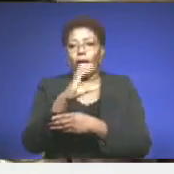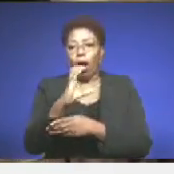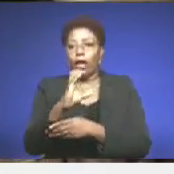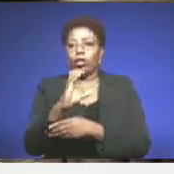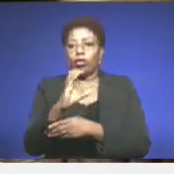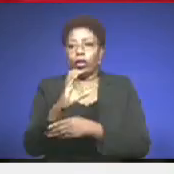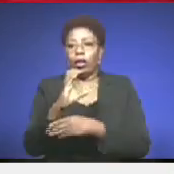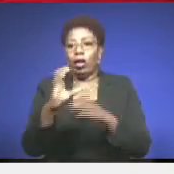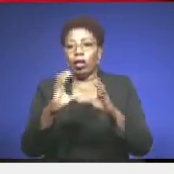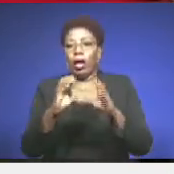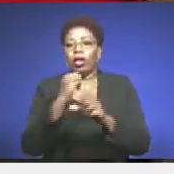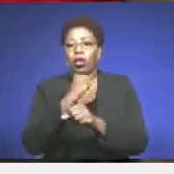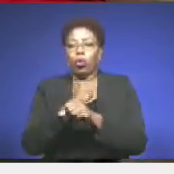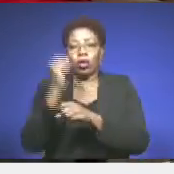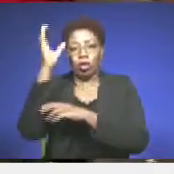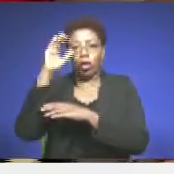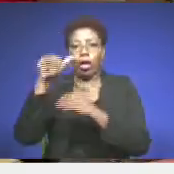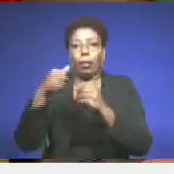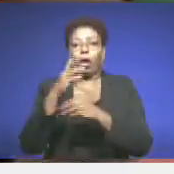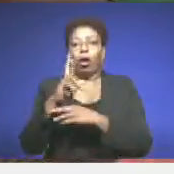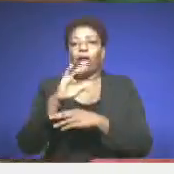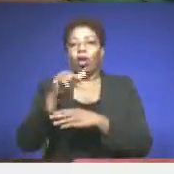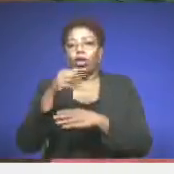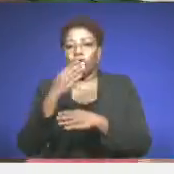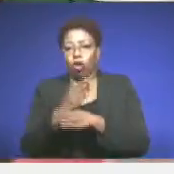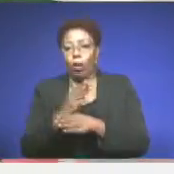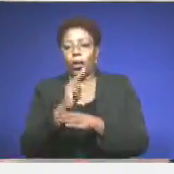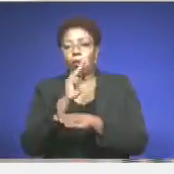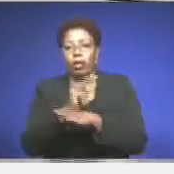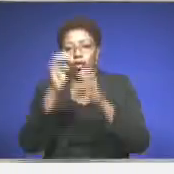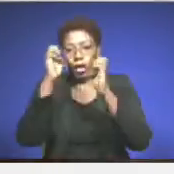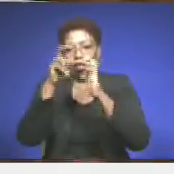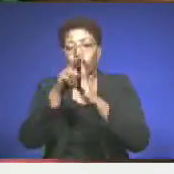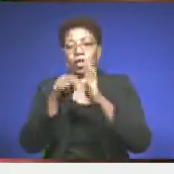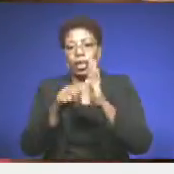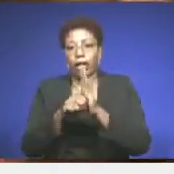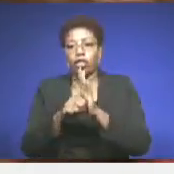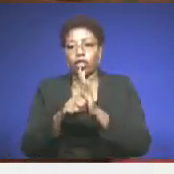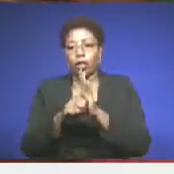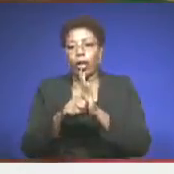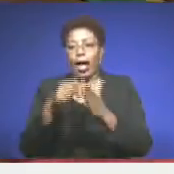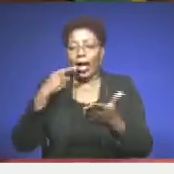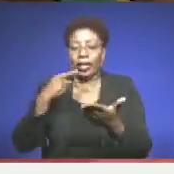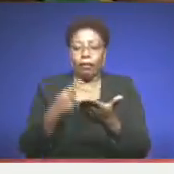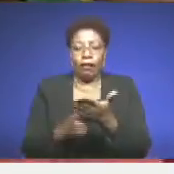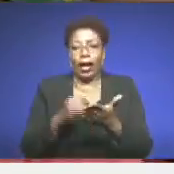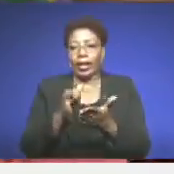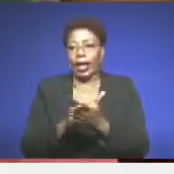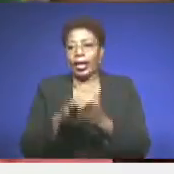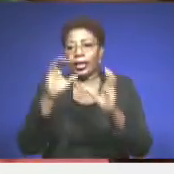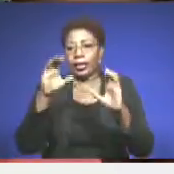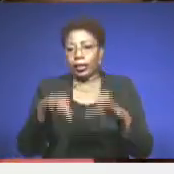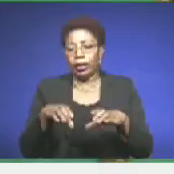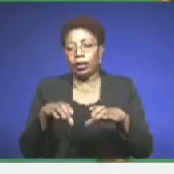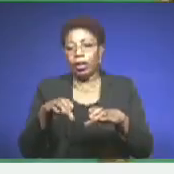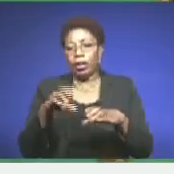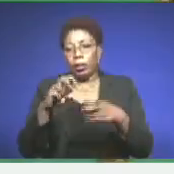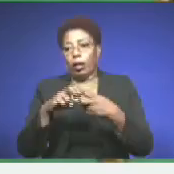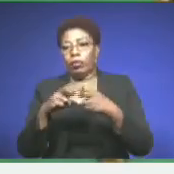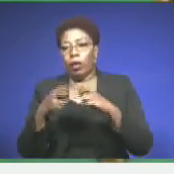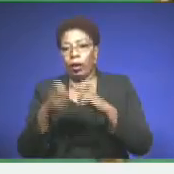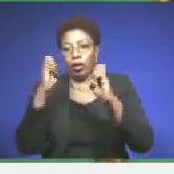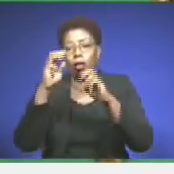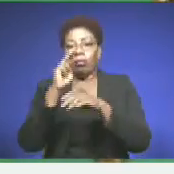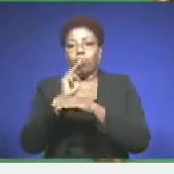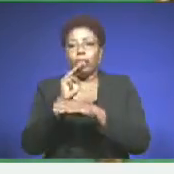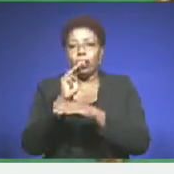of contracted workers concerned about their jobs within the Ministry of Education and the fact that it could now be in limbo. The